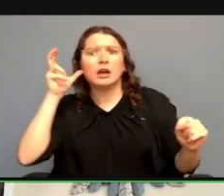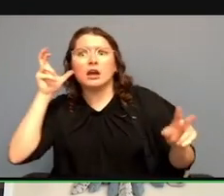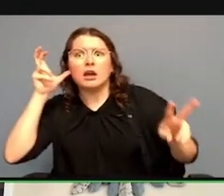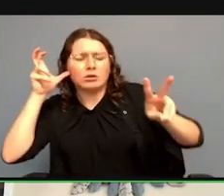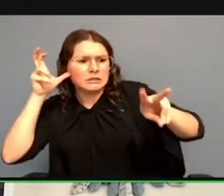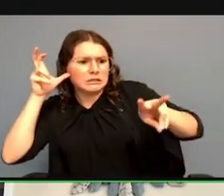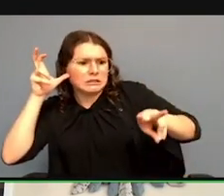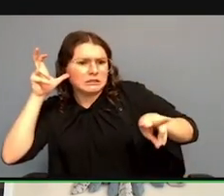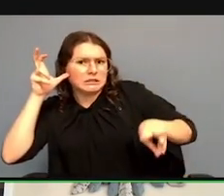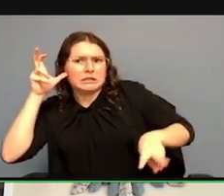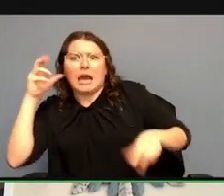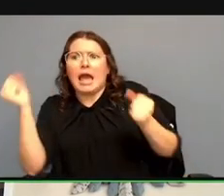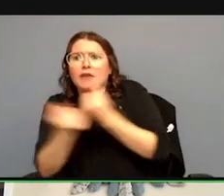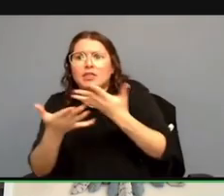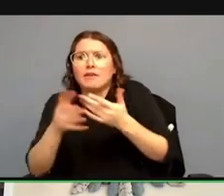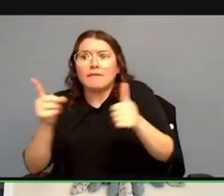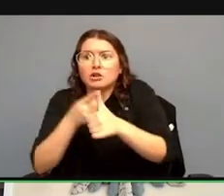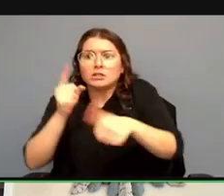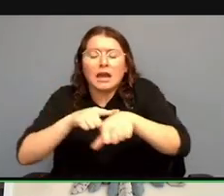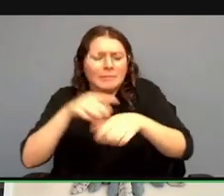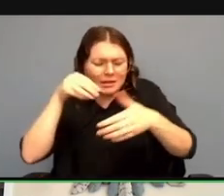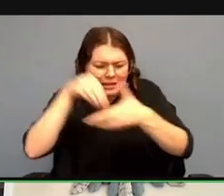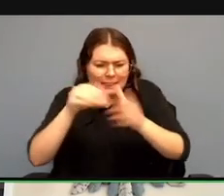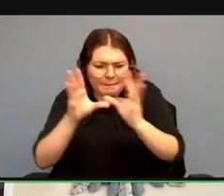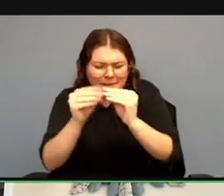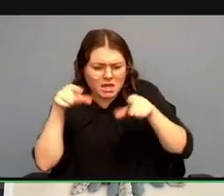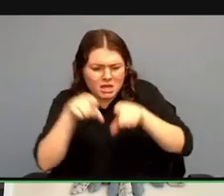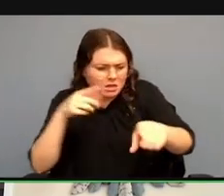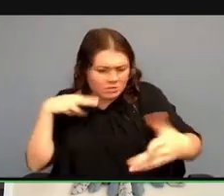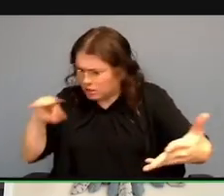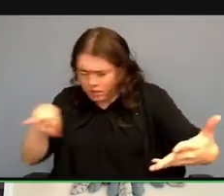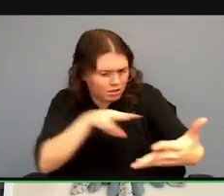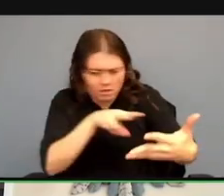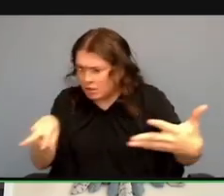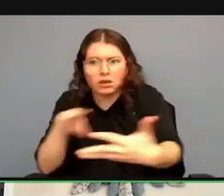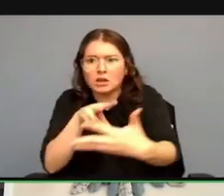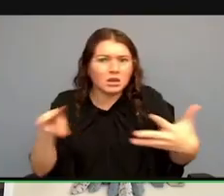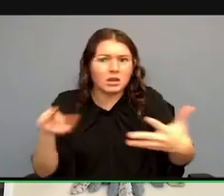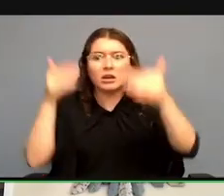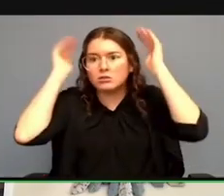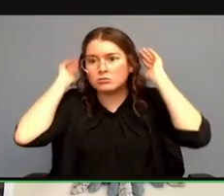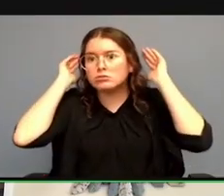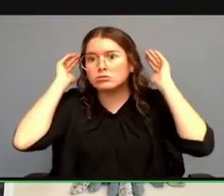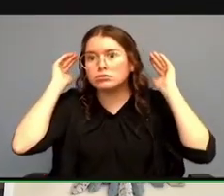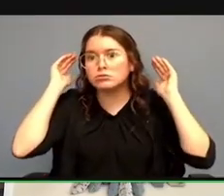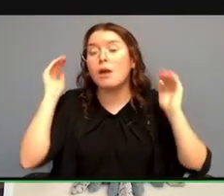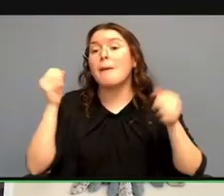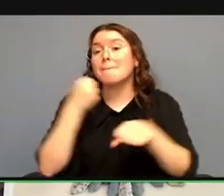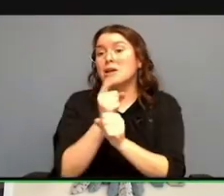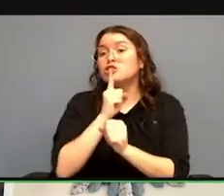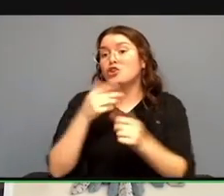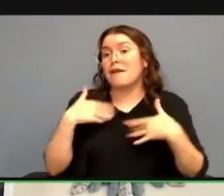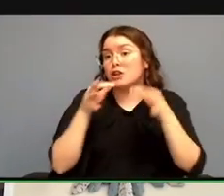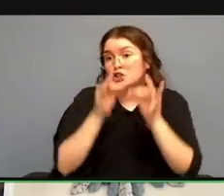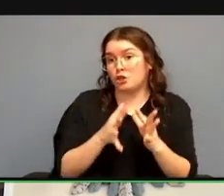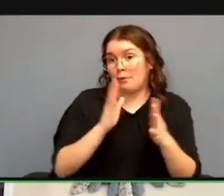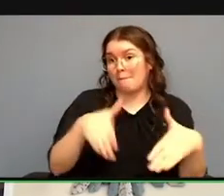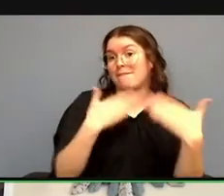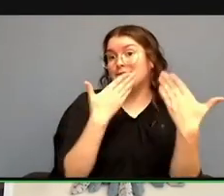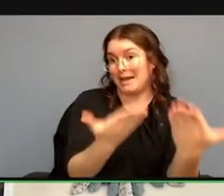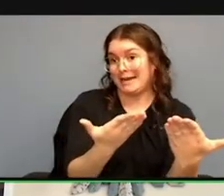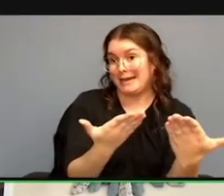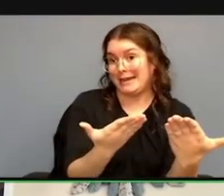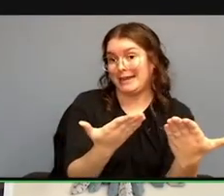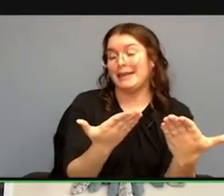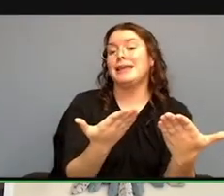first time in a meeting. Make sure that your interpreter will be provided, and that interpreter will